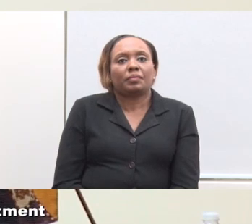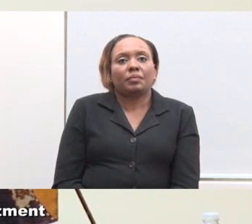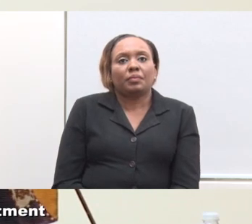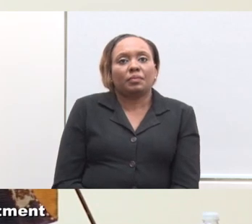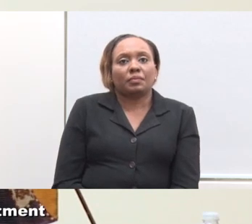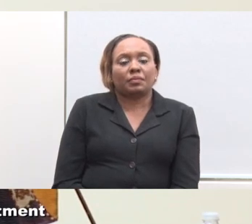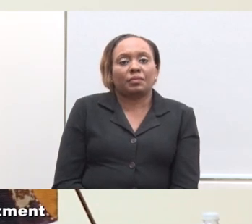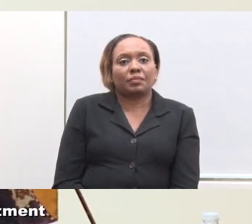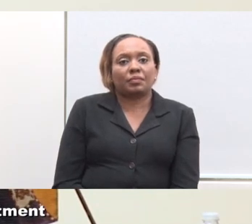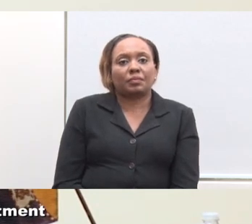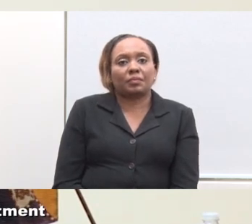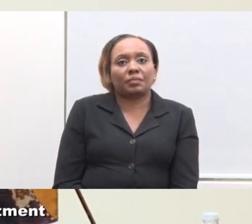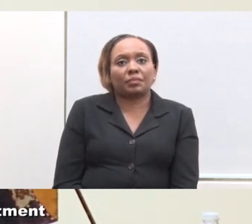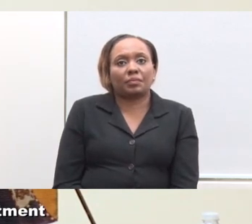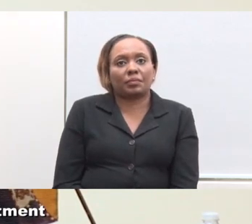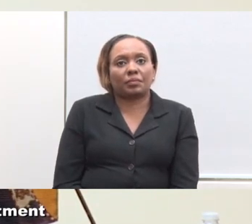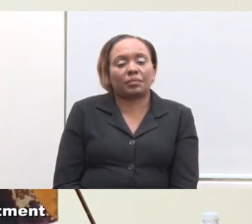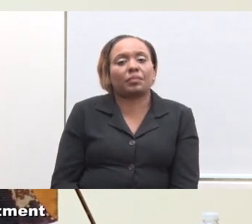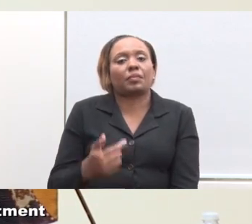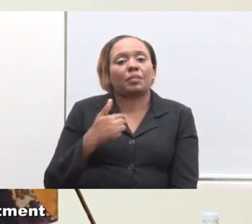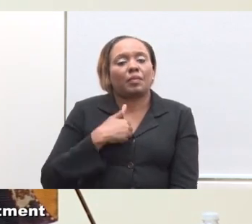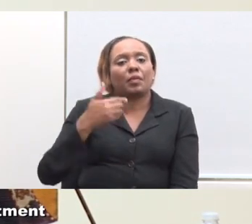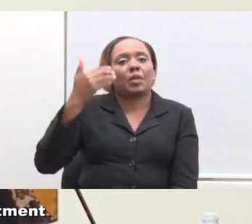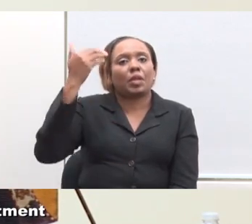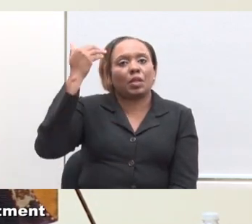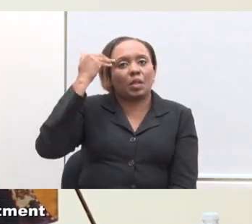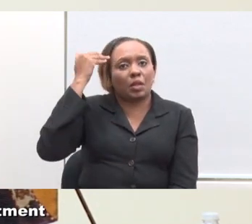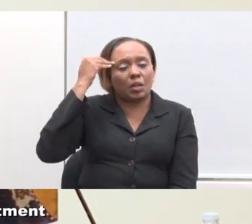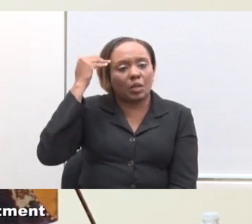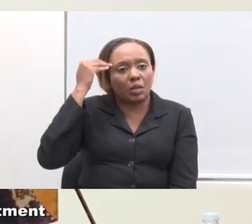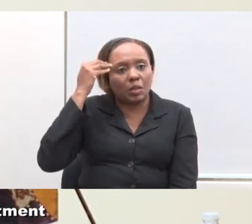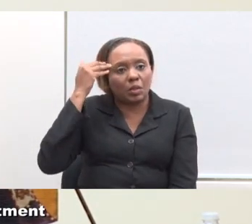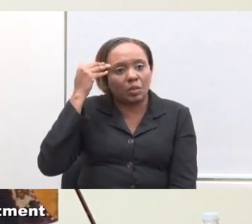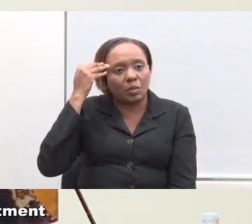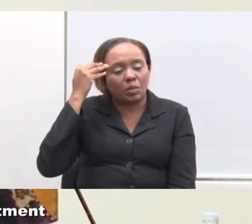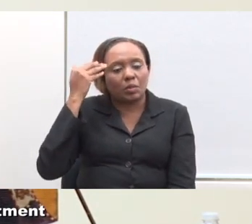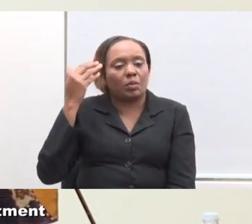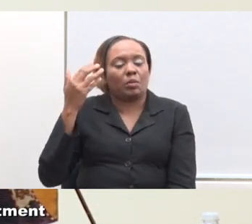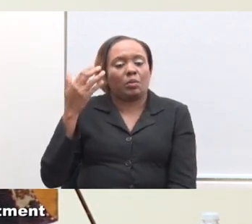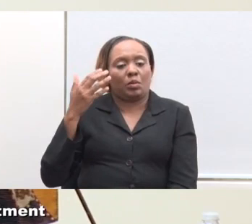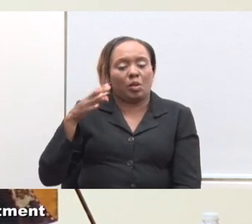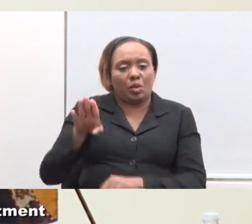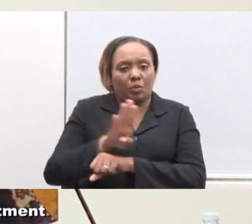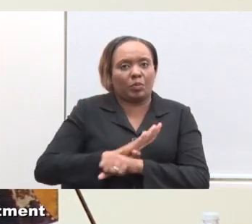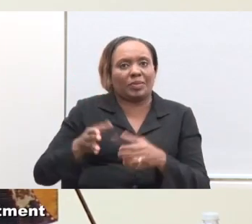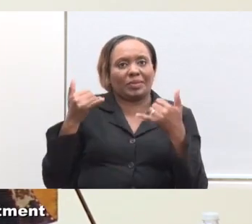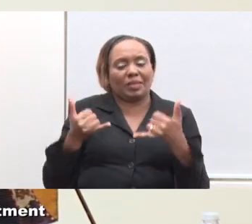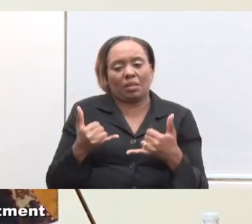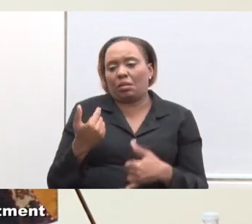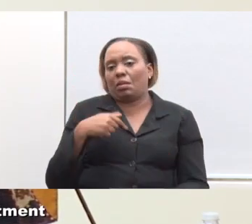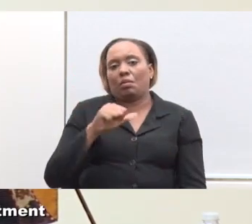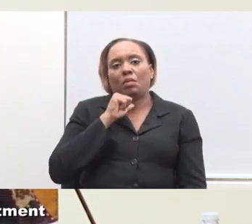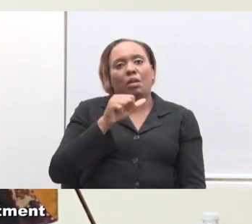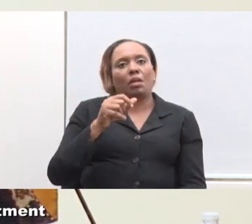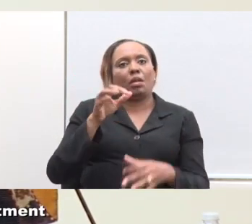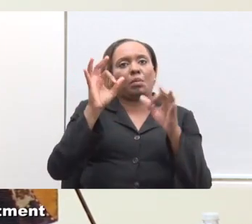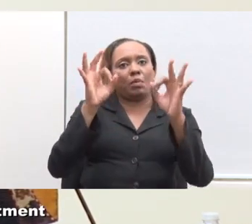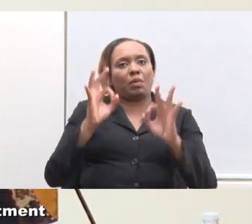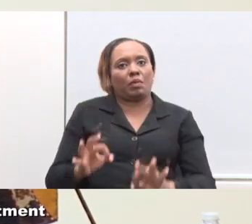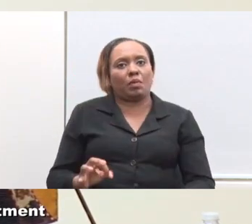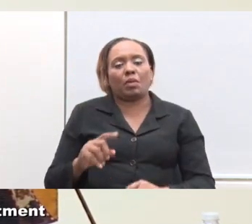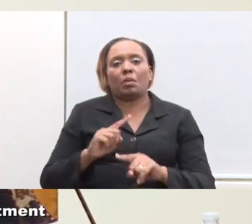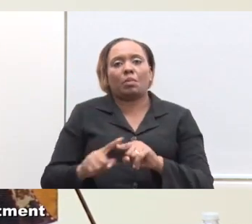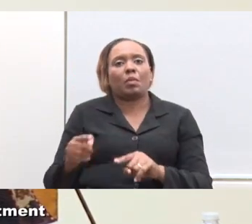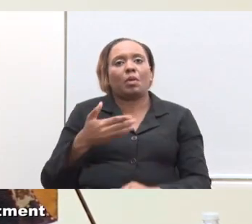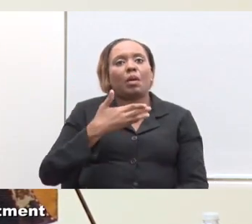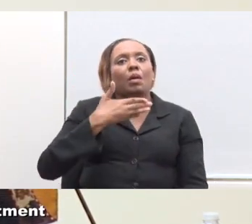know where we are. And believe you me, Mr. Speaker, we are not perfect, but we are a lot better